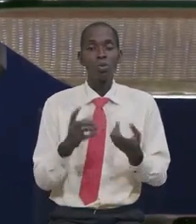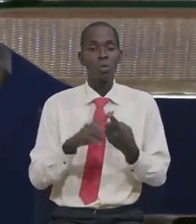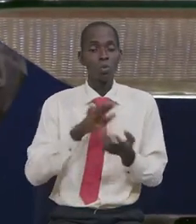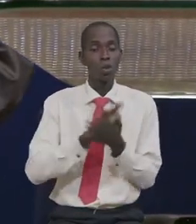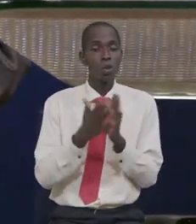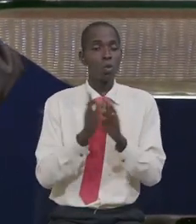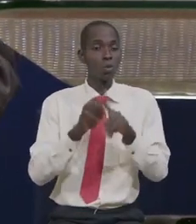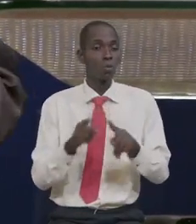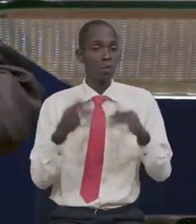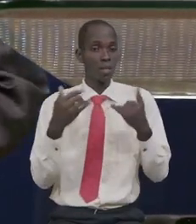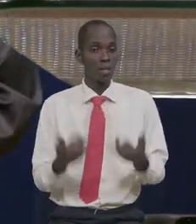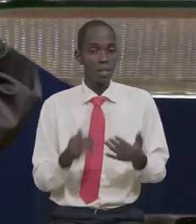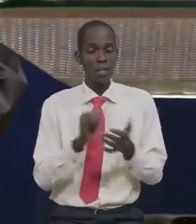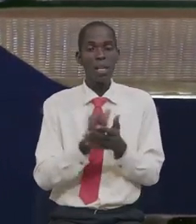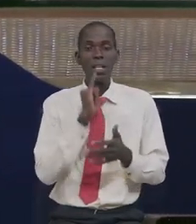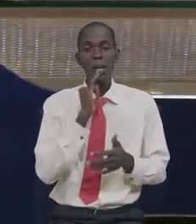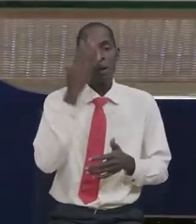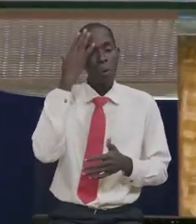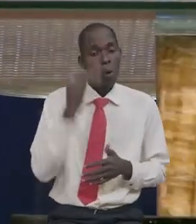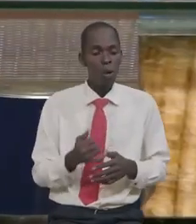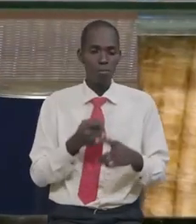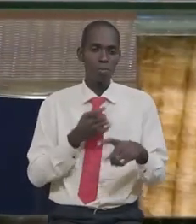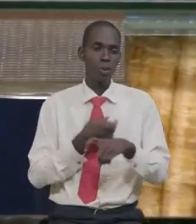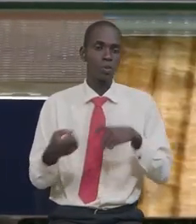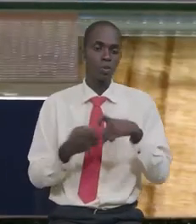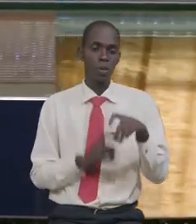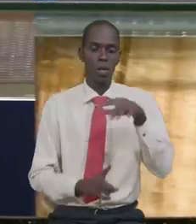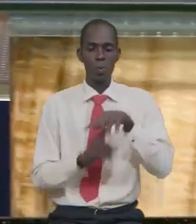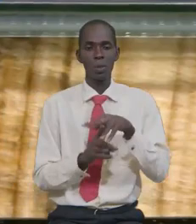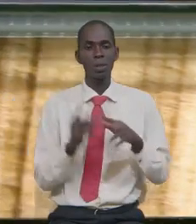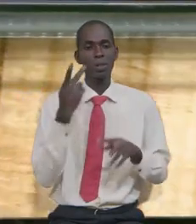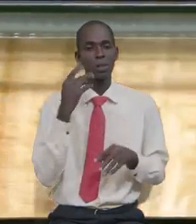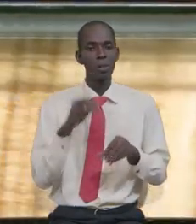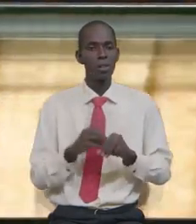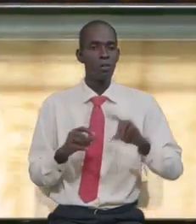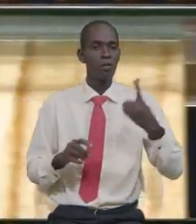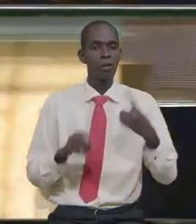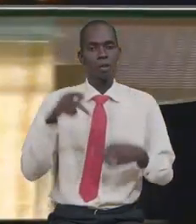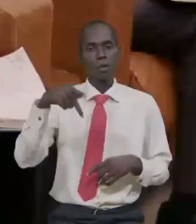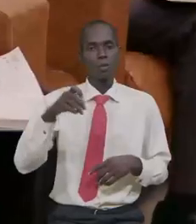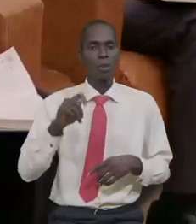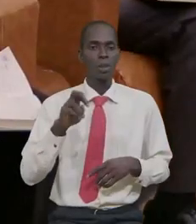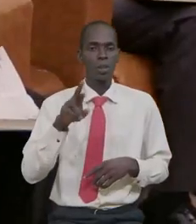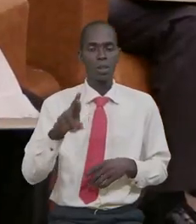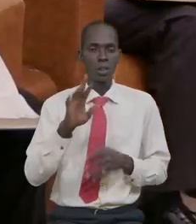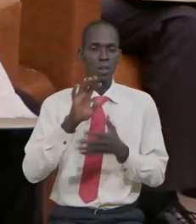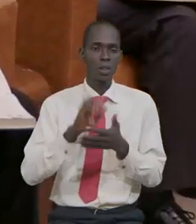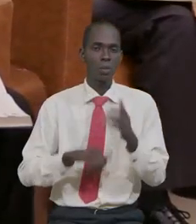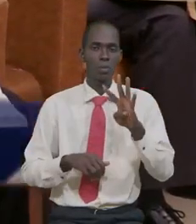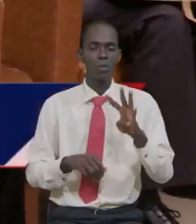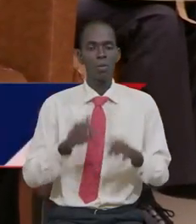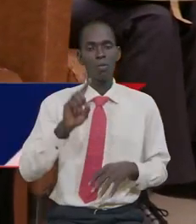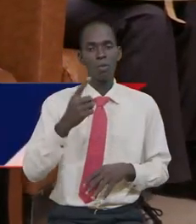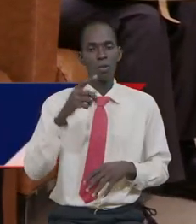that's why persecution comes. It says in 1 Peter chapter 4, and I'm reading there from verse